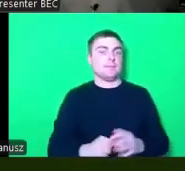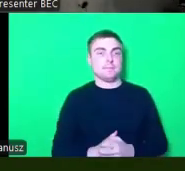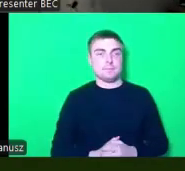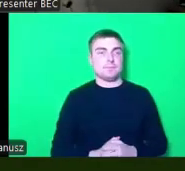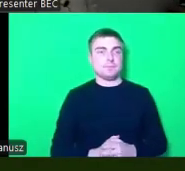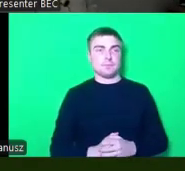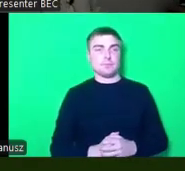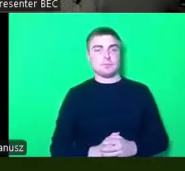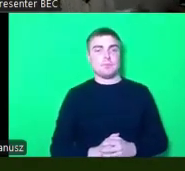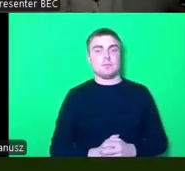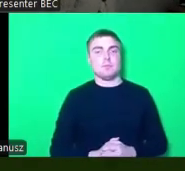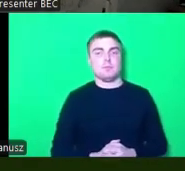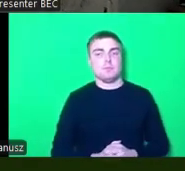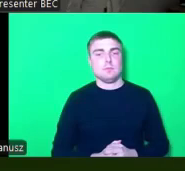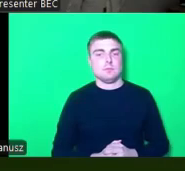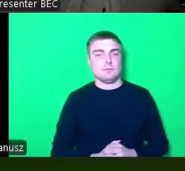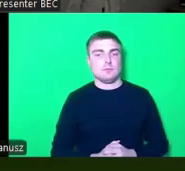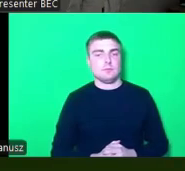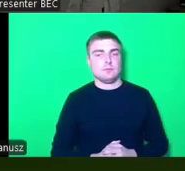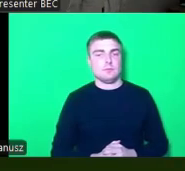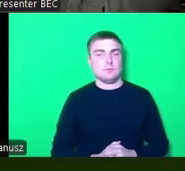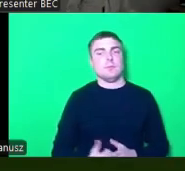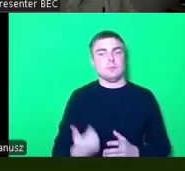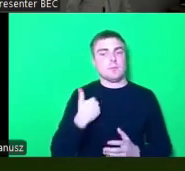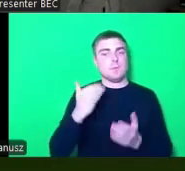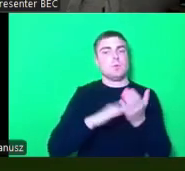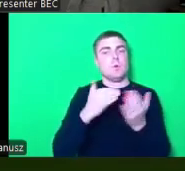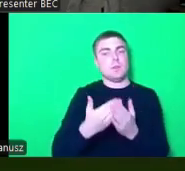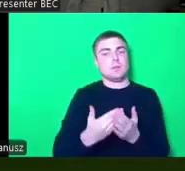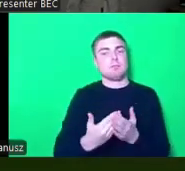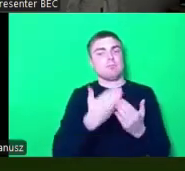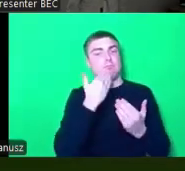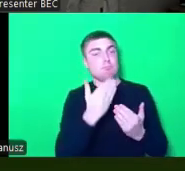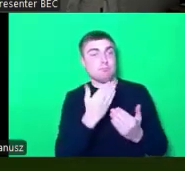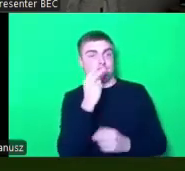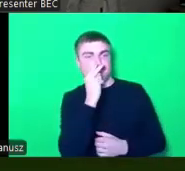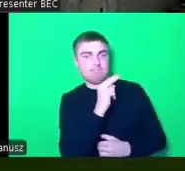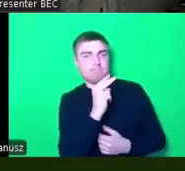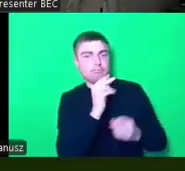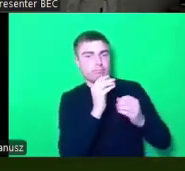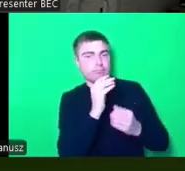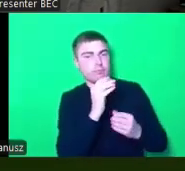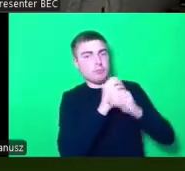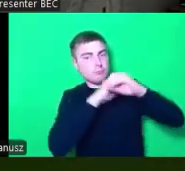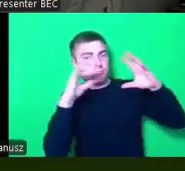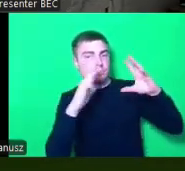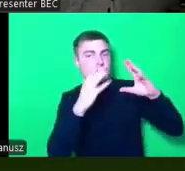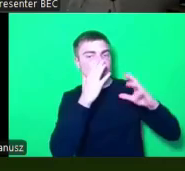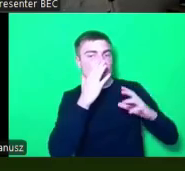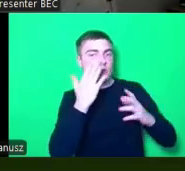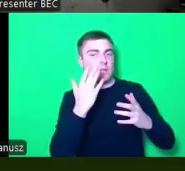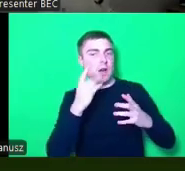So that was just an example to give you an idea how we built this information on tree diversity effects.